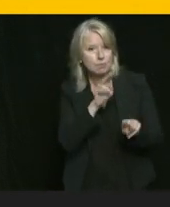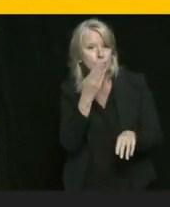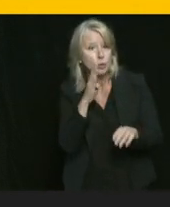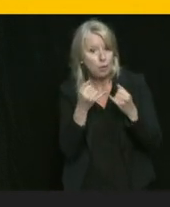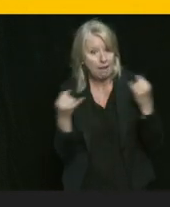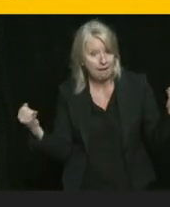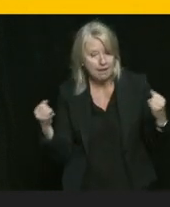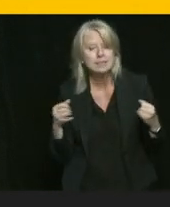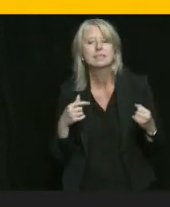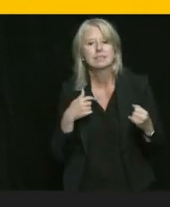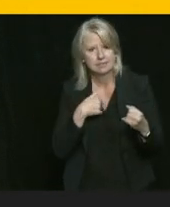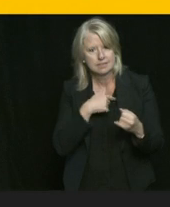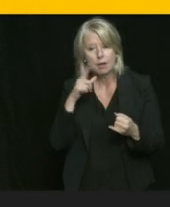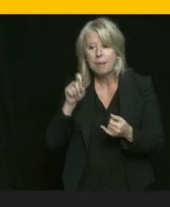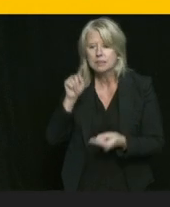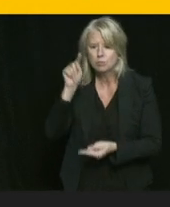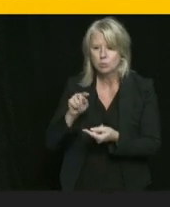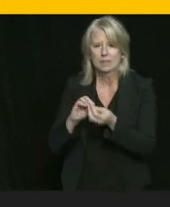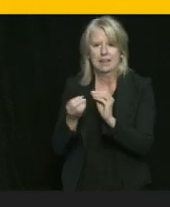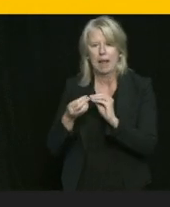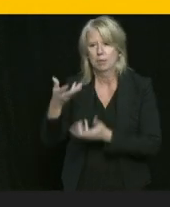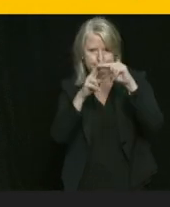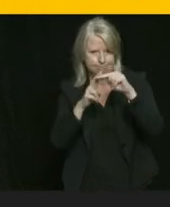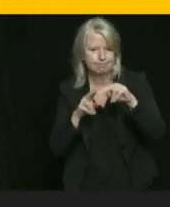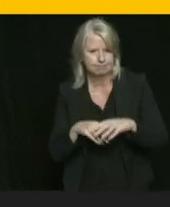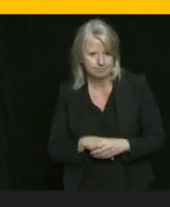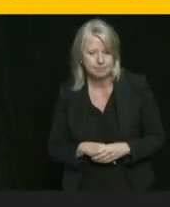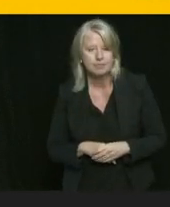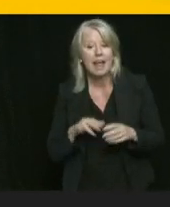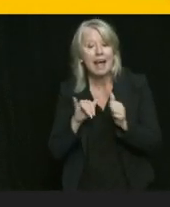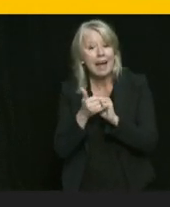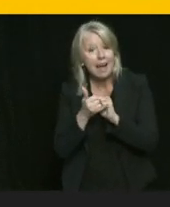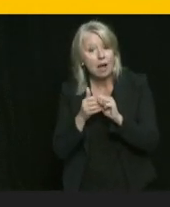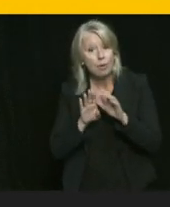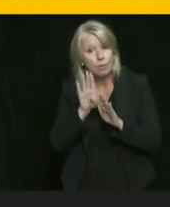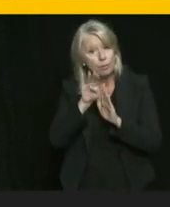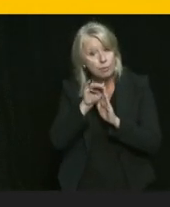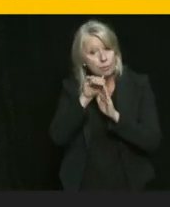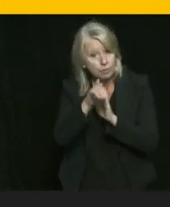really reduce our number of contacts as much as possible.